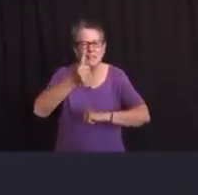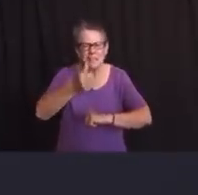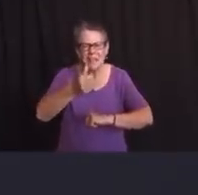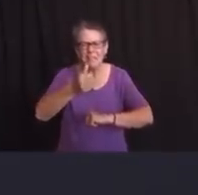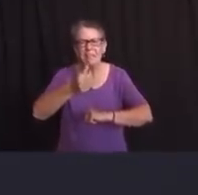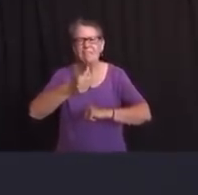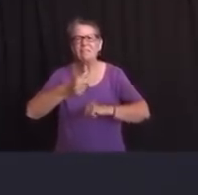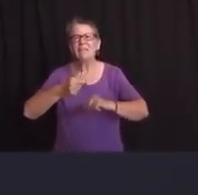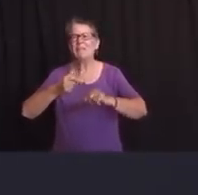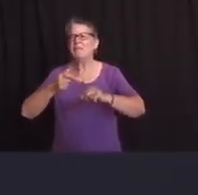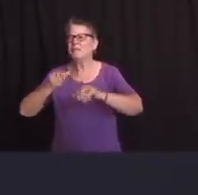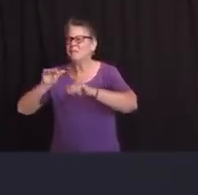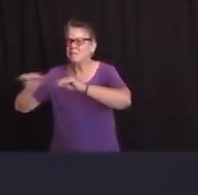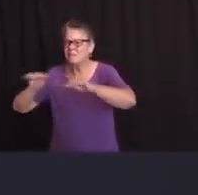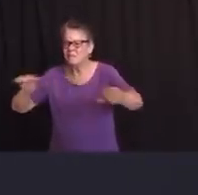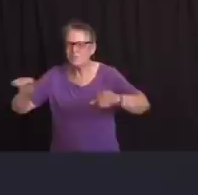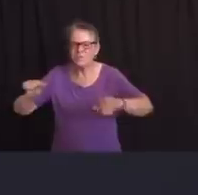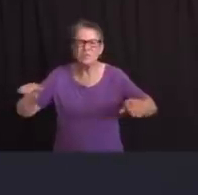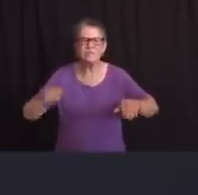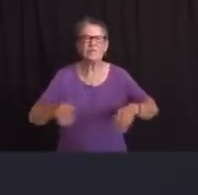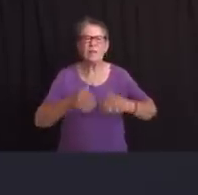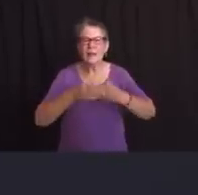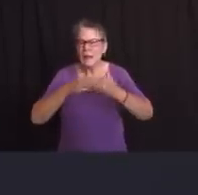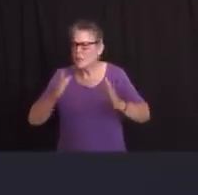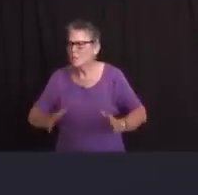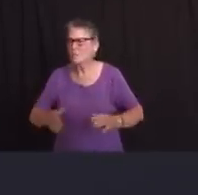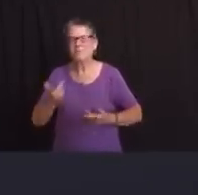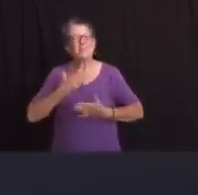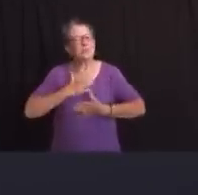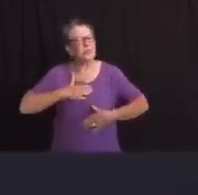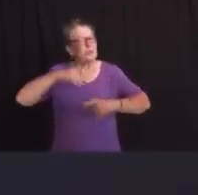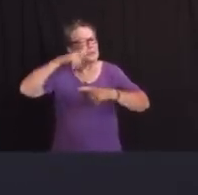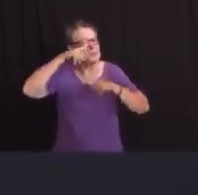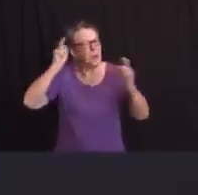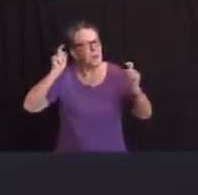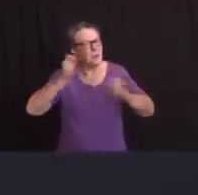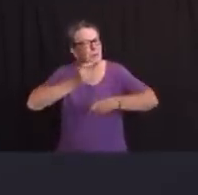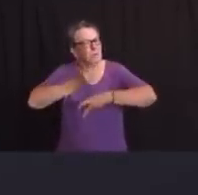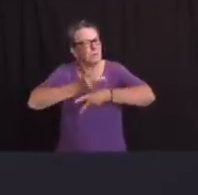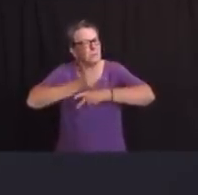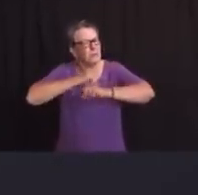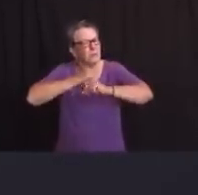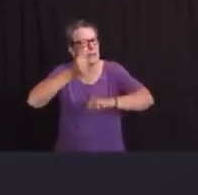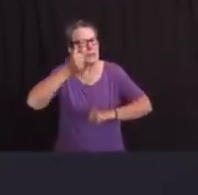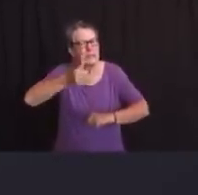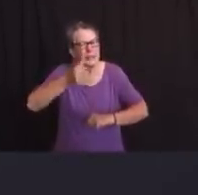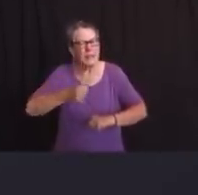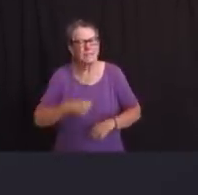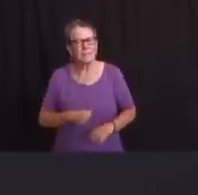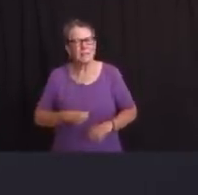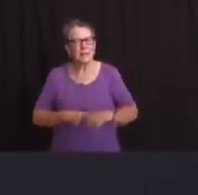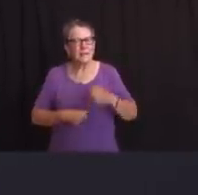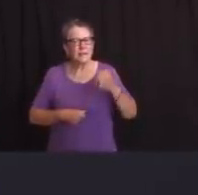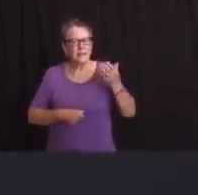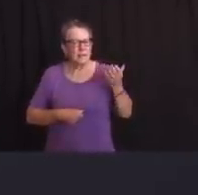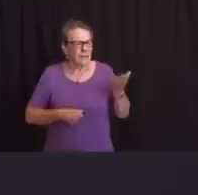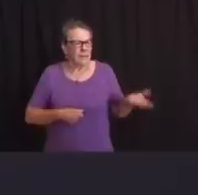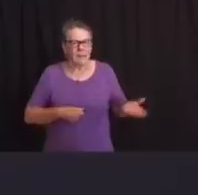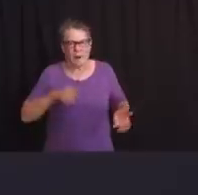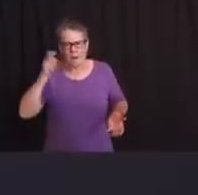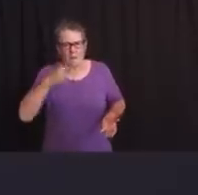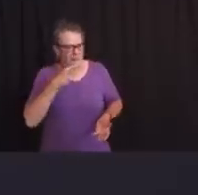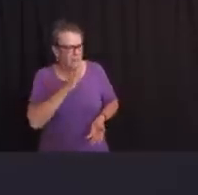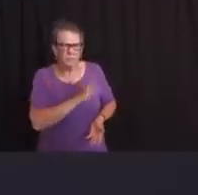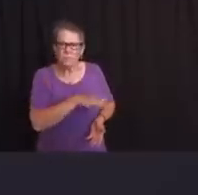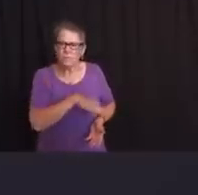enjoy a safe, healthy summer. Judy, thank you. I meant to ask you this earlier. Do you have, or Ed, have the